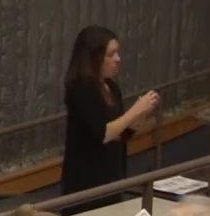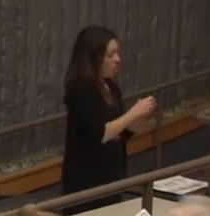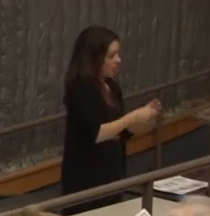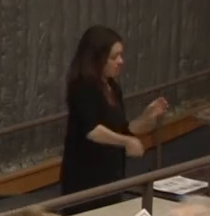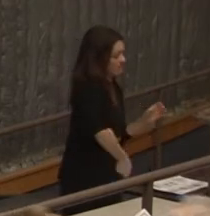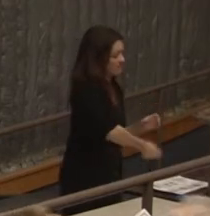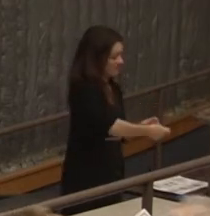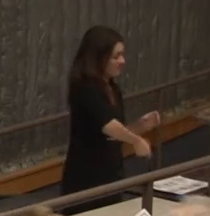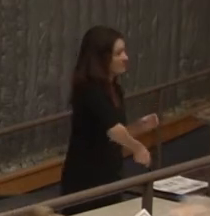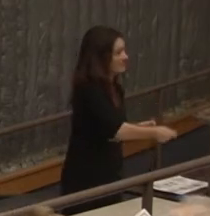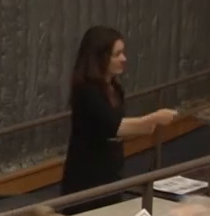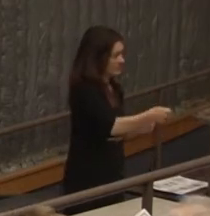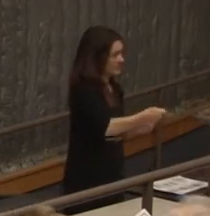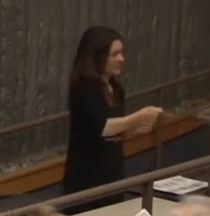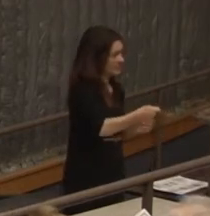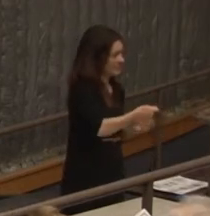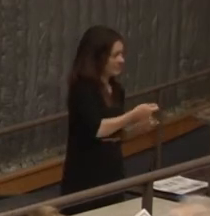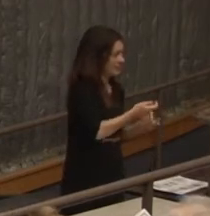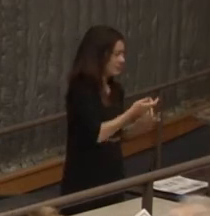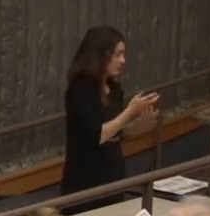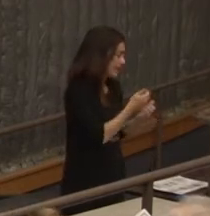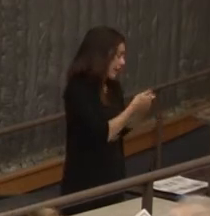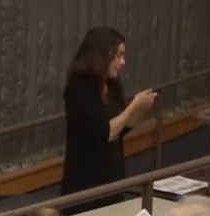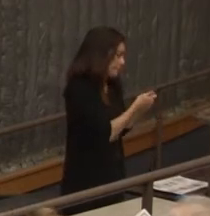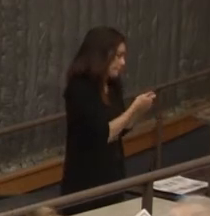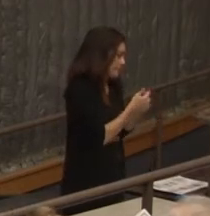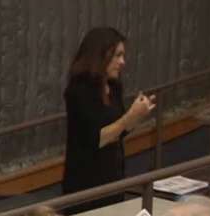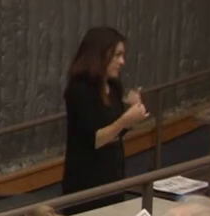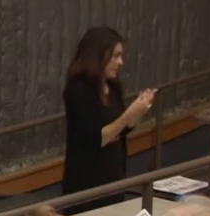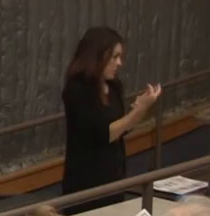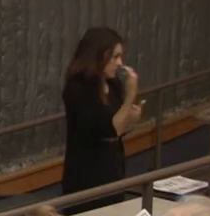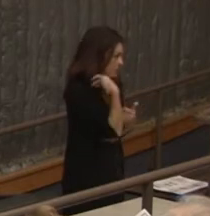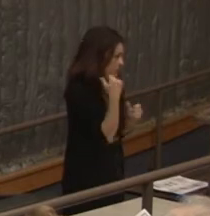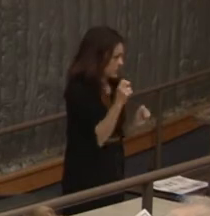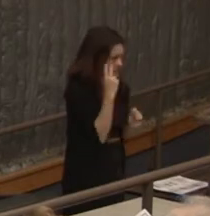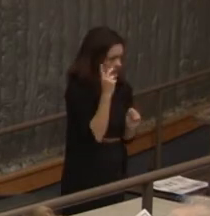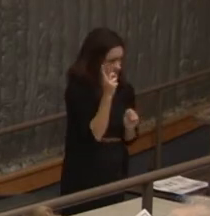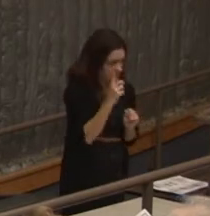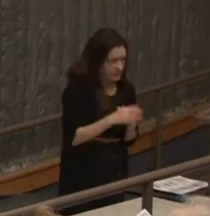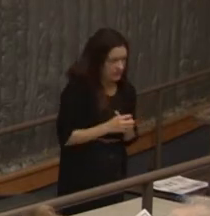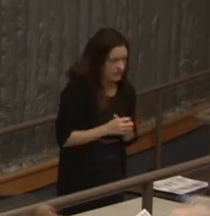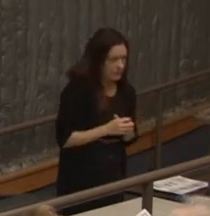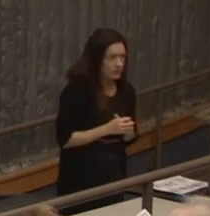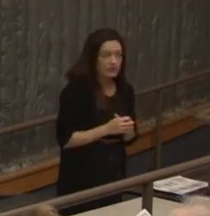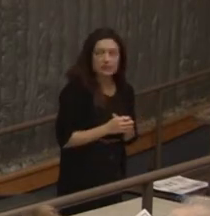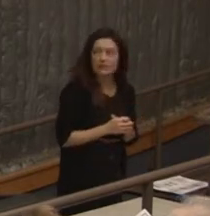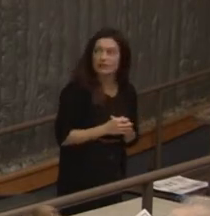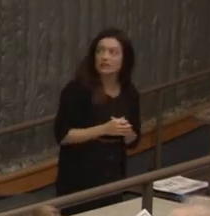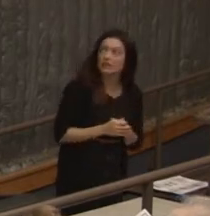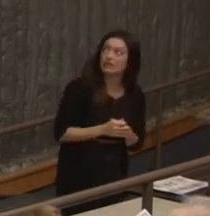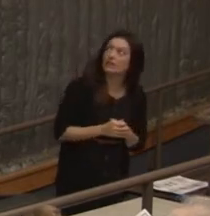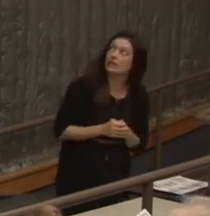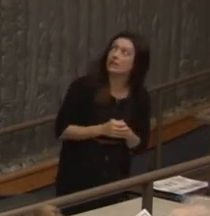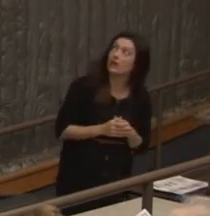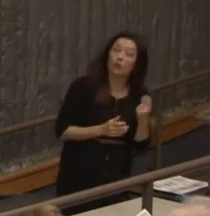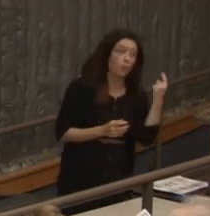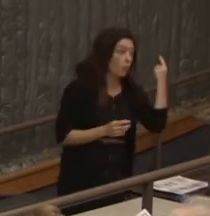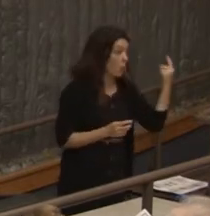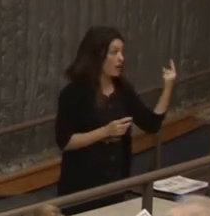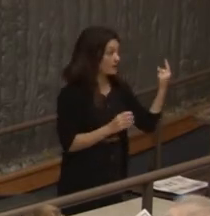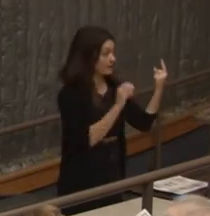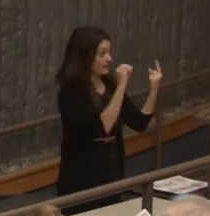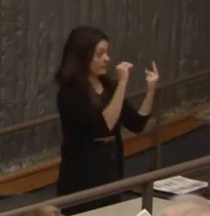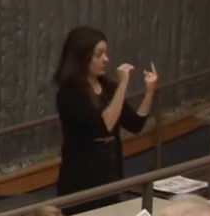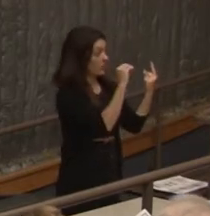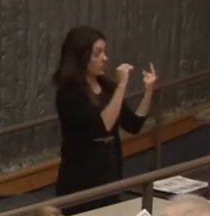over. Innocent game. But there's something more there. This is a 1, and this is a 0. And